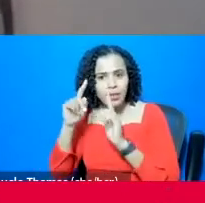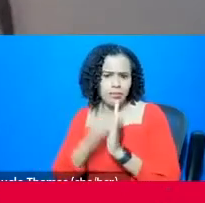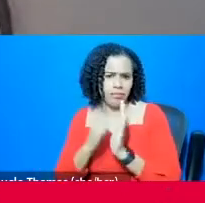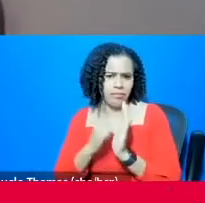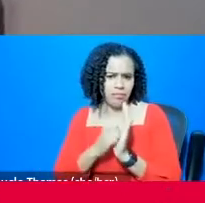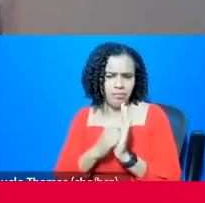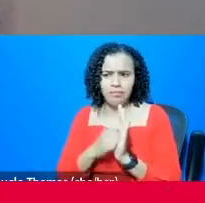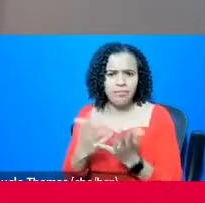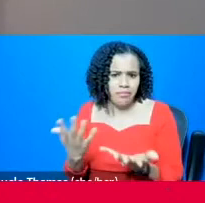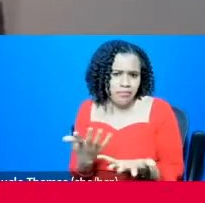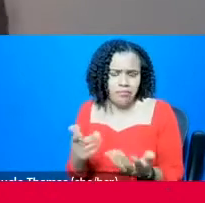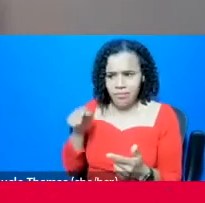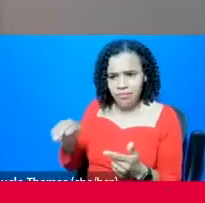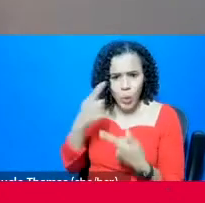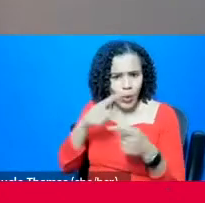it functions now,